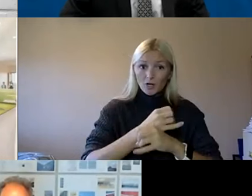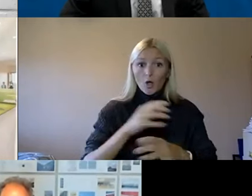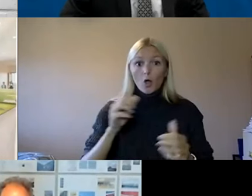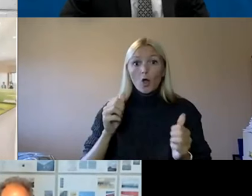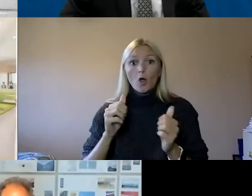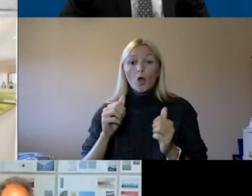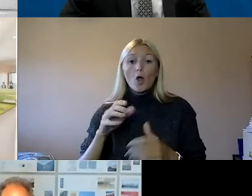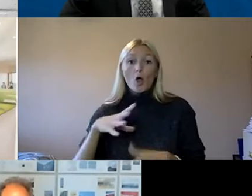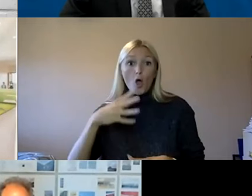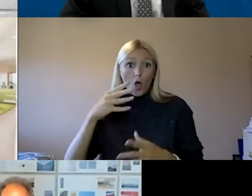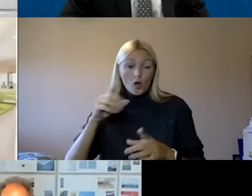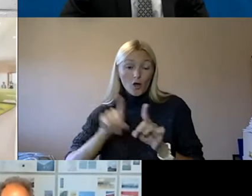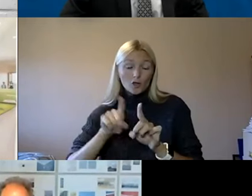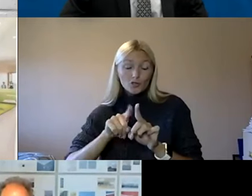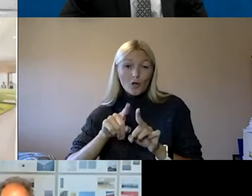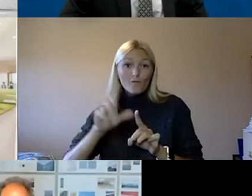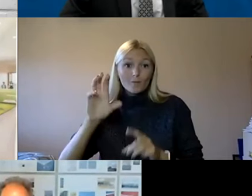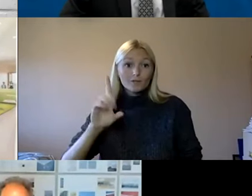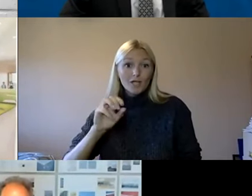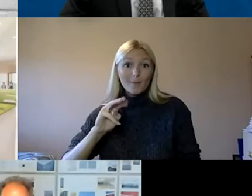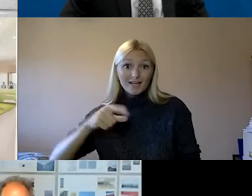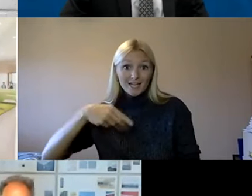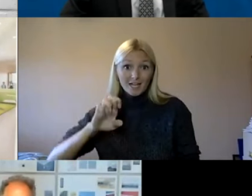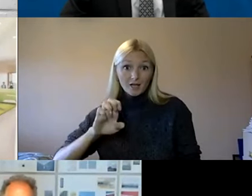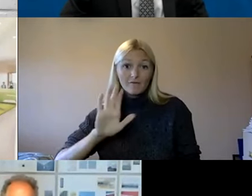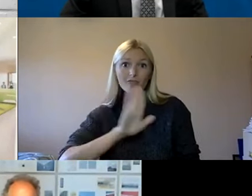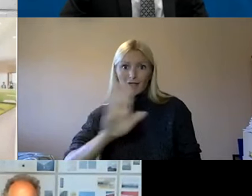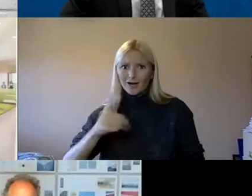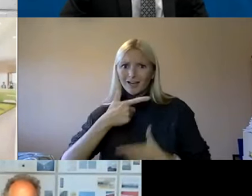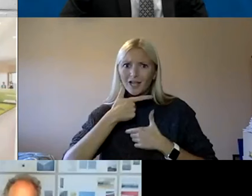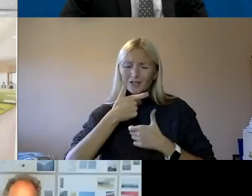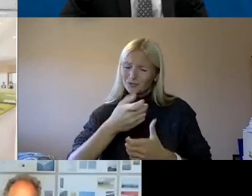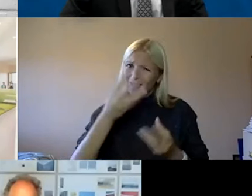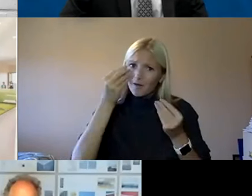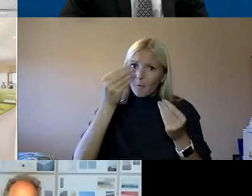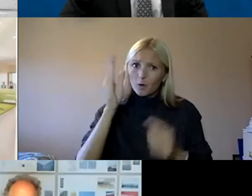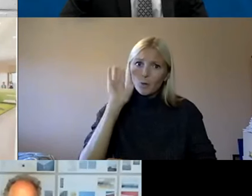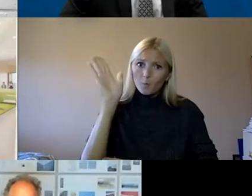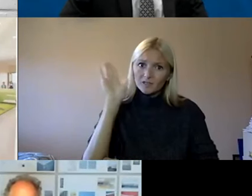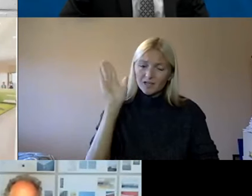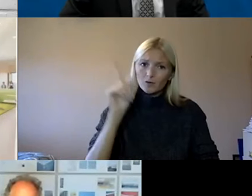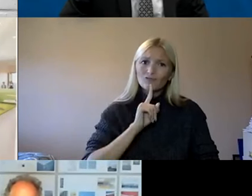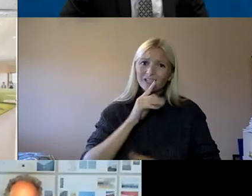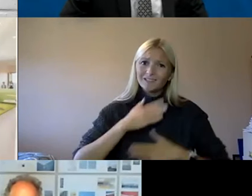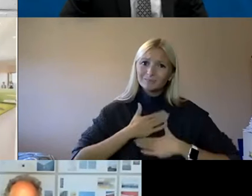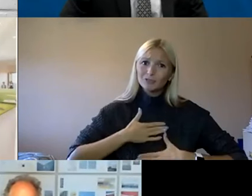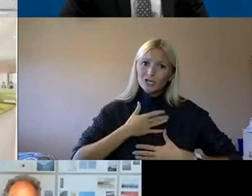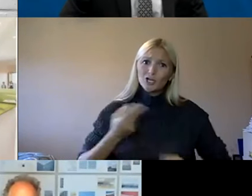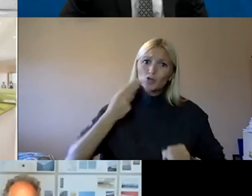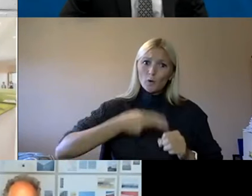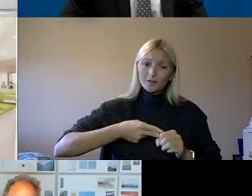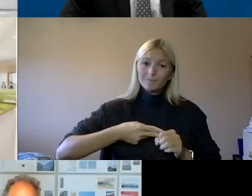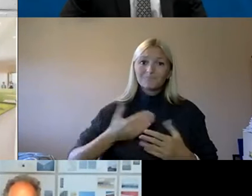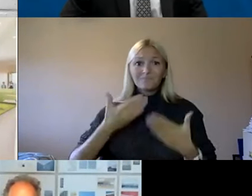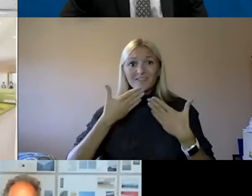from Dominique Coulon and Associés for their really very interesting and very informative presentations. We really appreciate it.